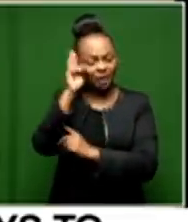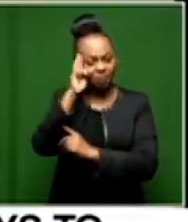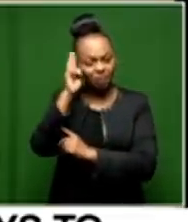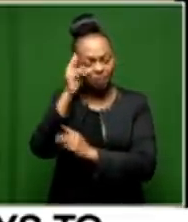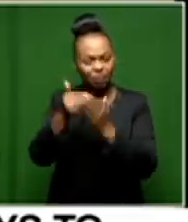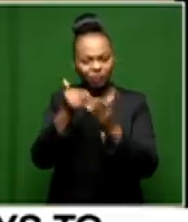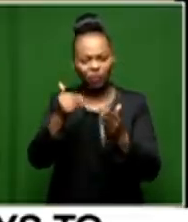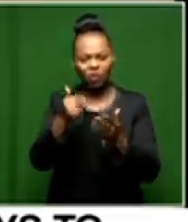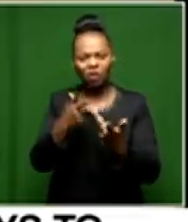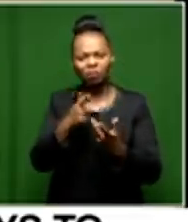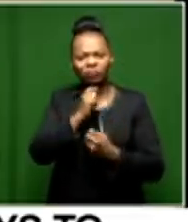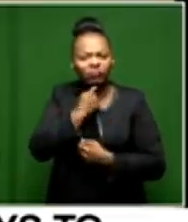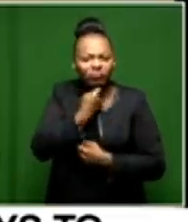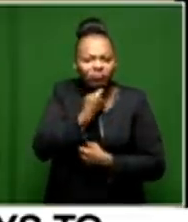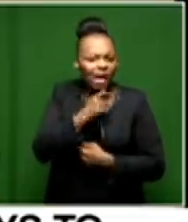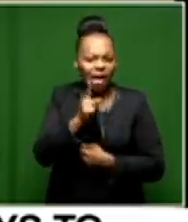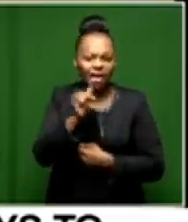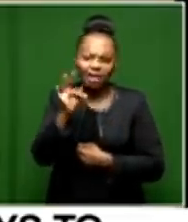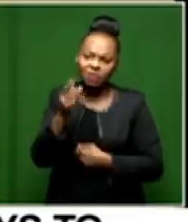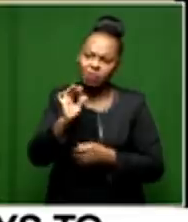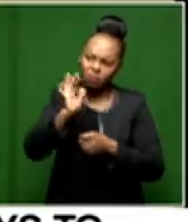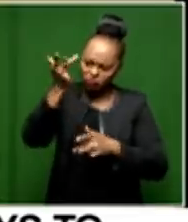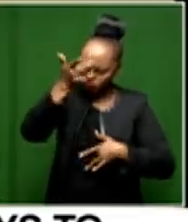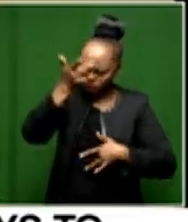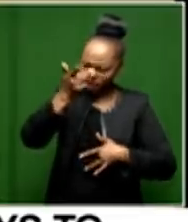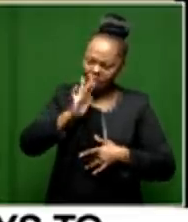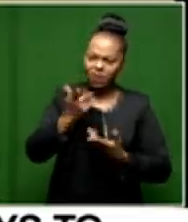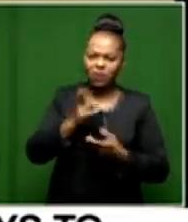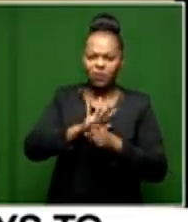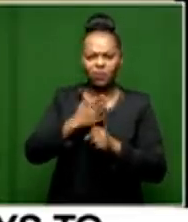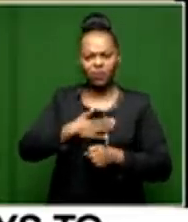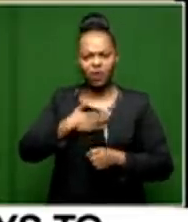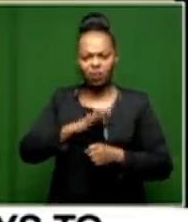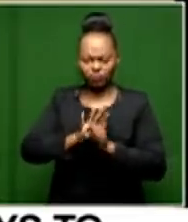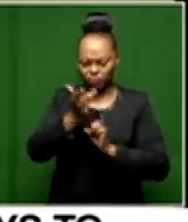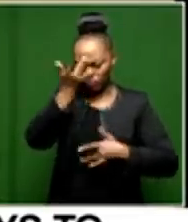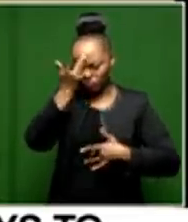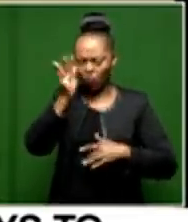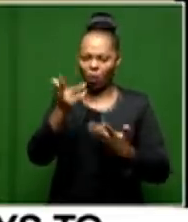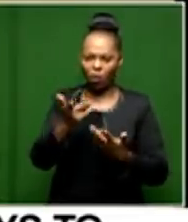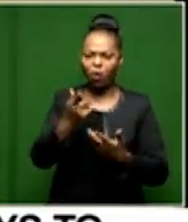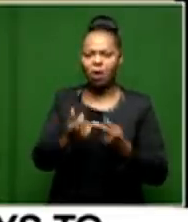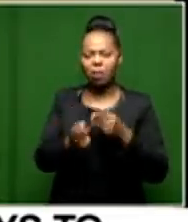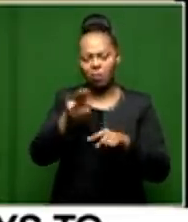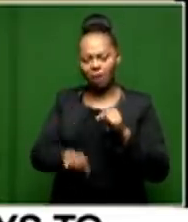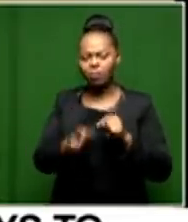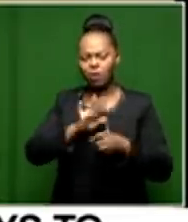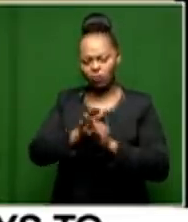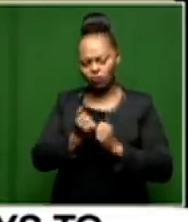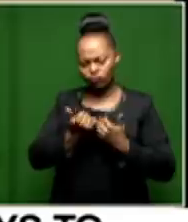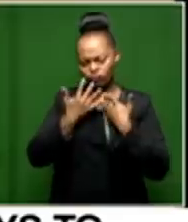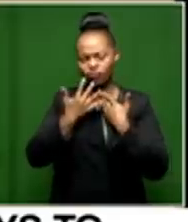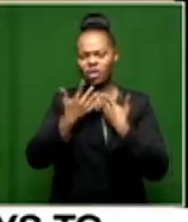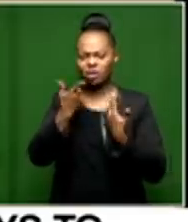so talk about it, ask about it, and say, please help me, and you'll find someone who will, because there are people out there, there are healthcare workers who